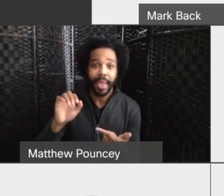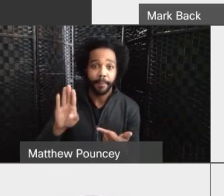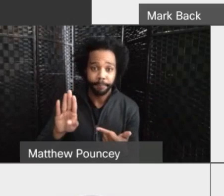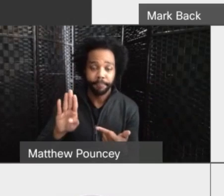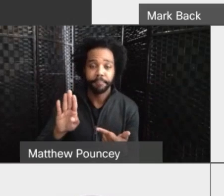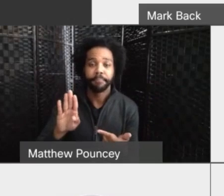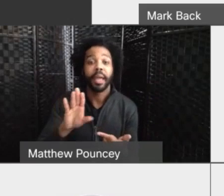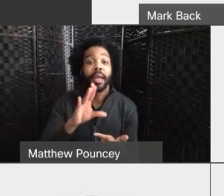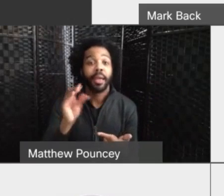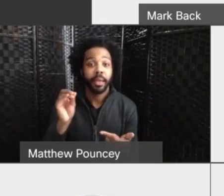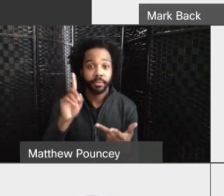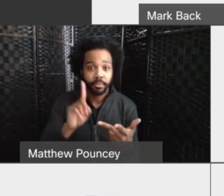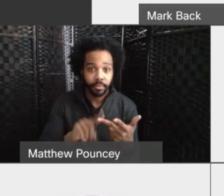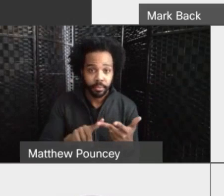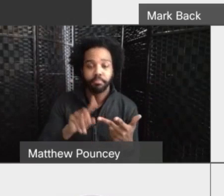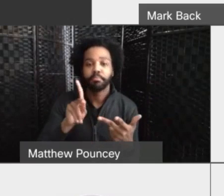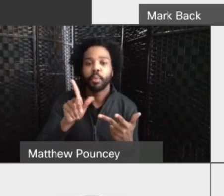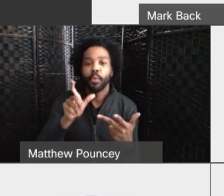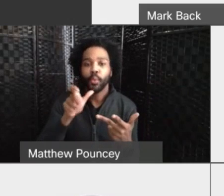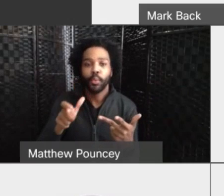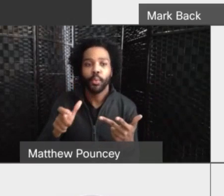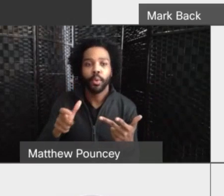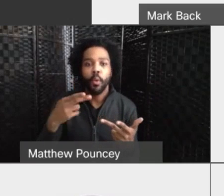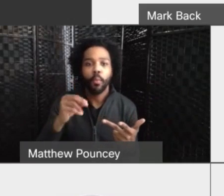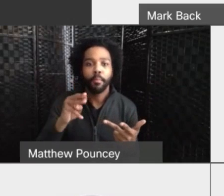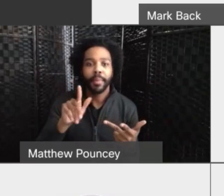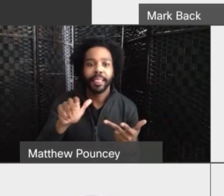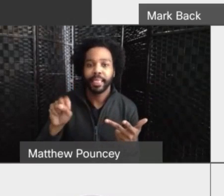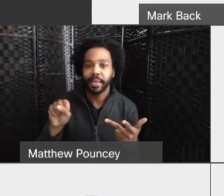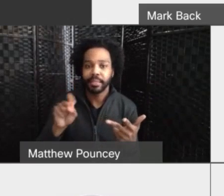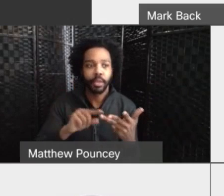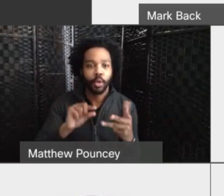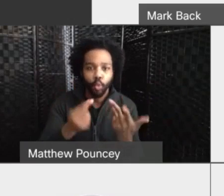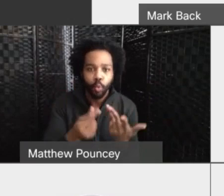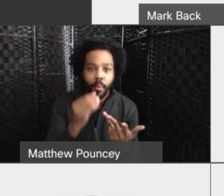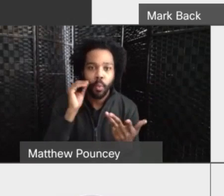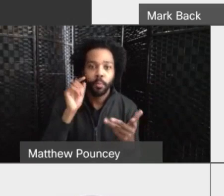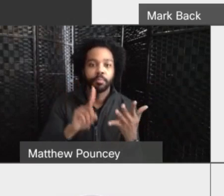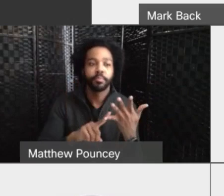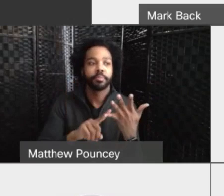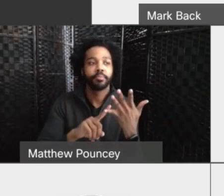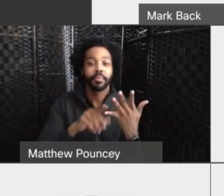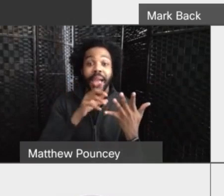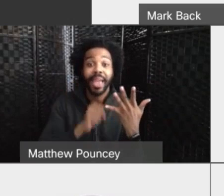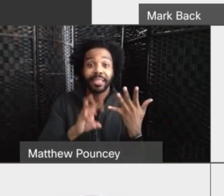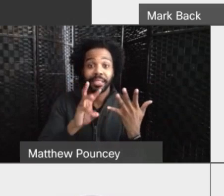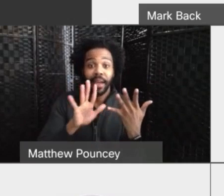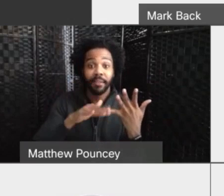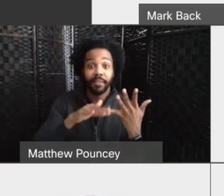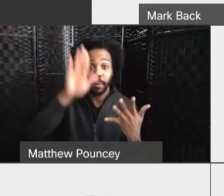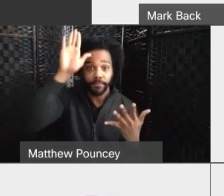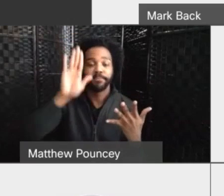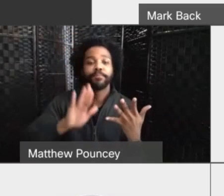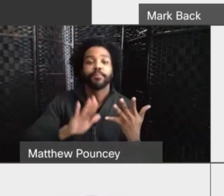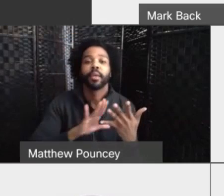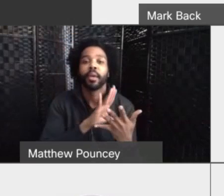as well as people in homeless shelters, group homes, people 65 and older,